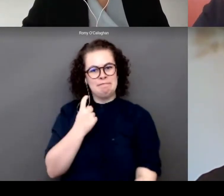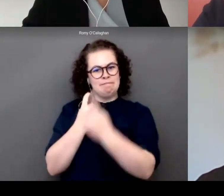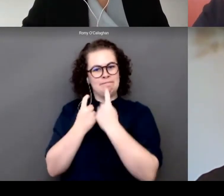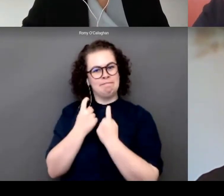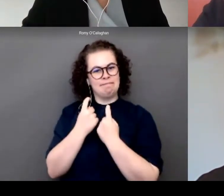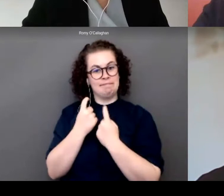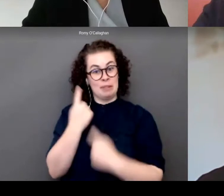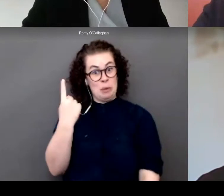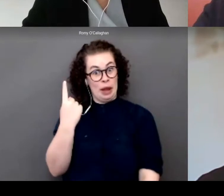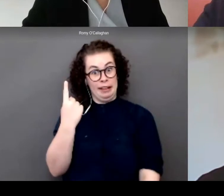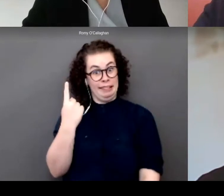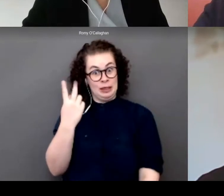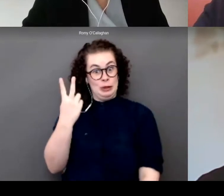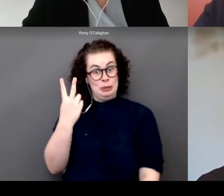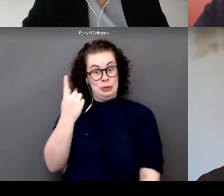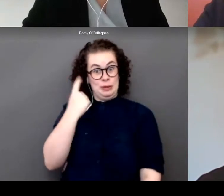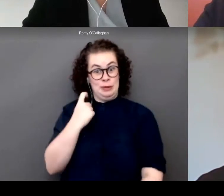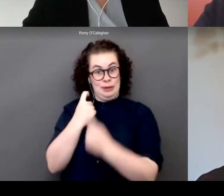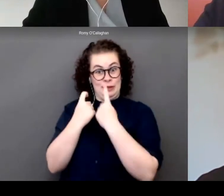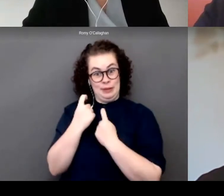now, so I would start with the second one.